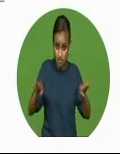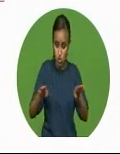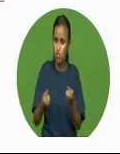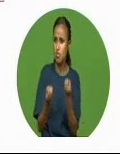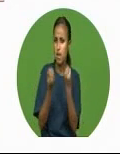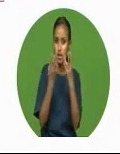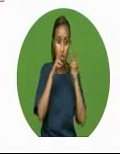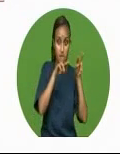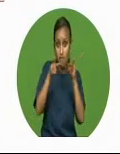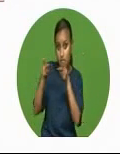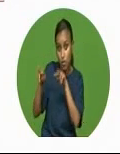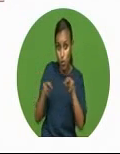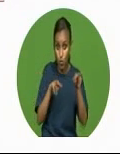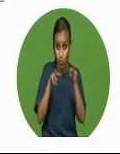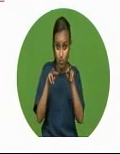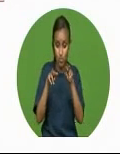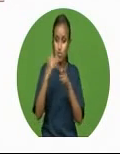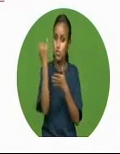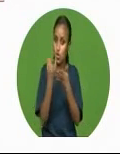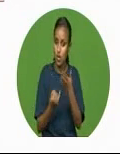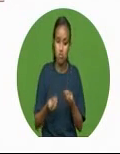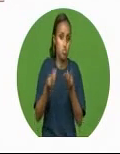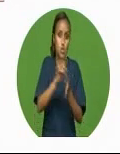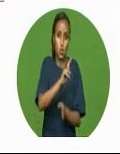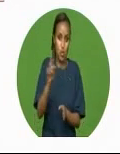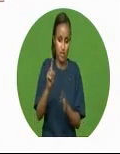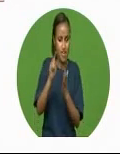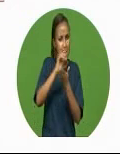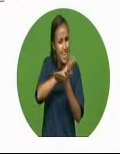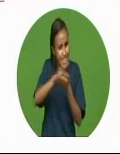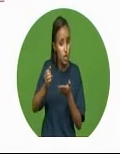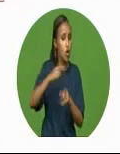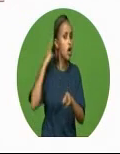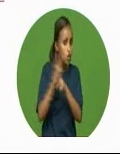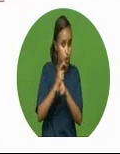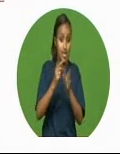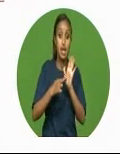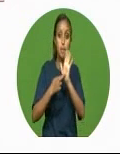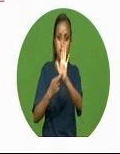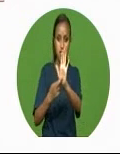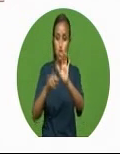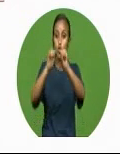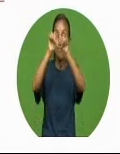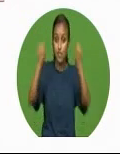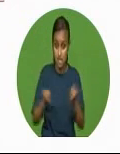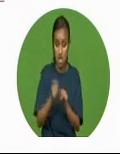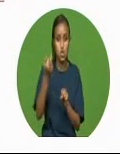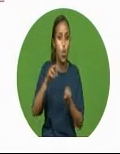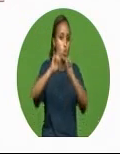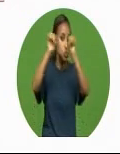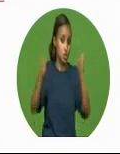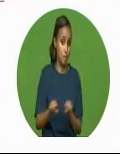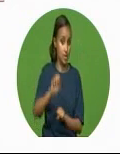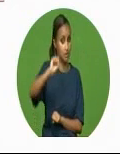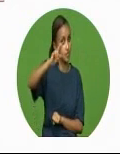Foreshortened surface on multi-view drawings do not give a clear or accurate representation of